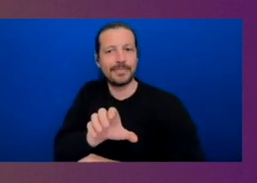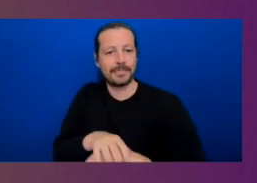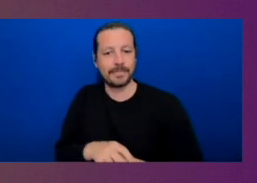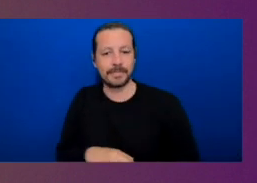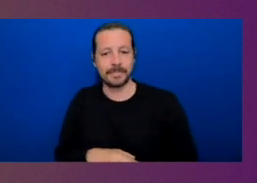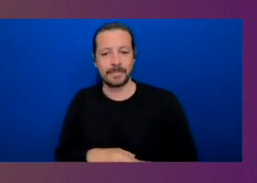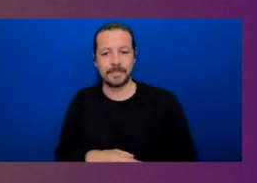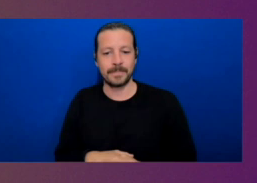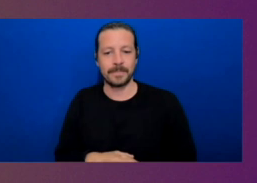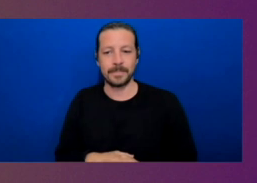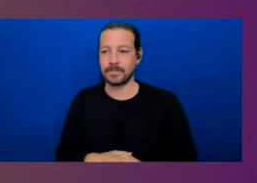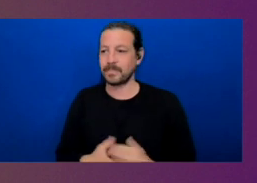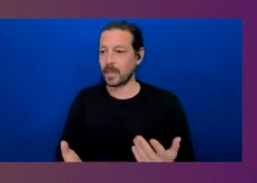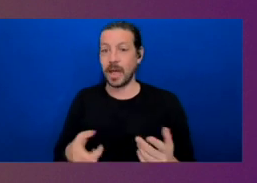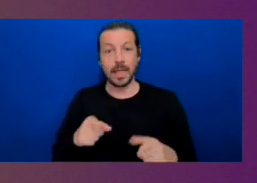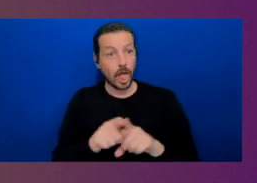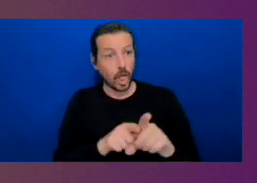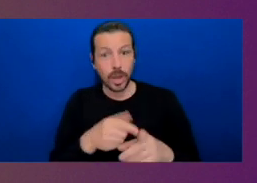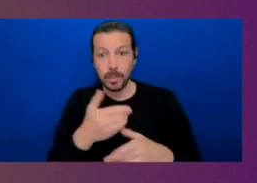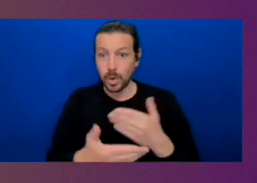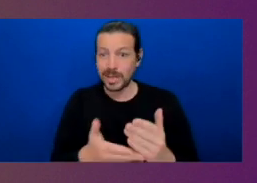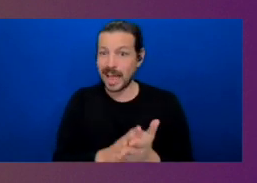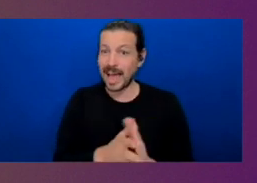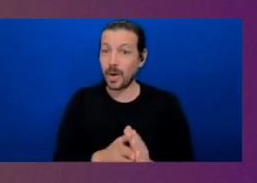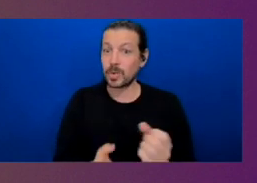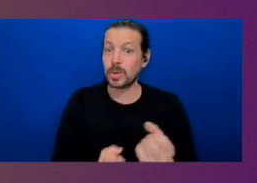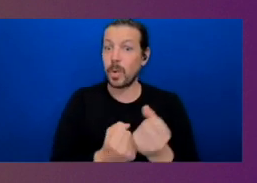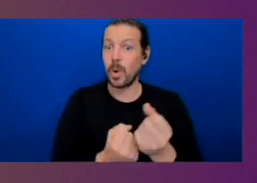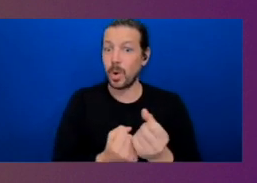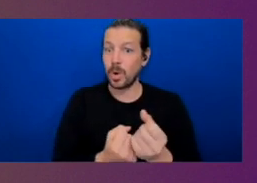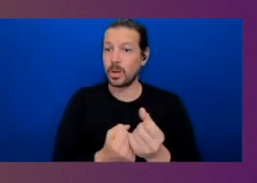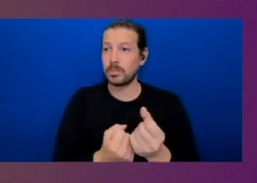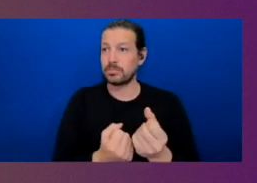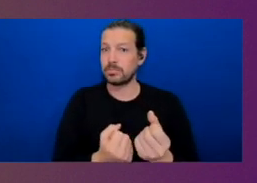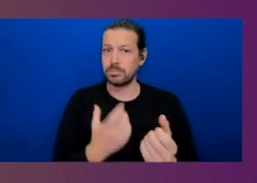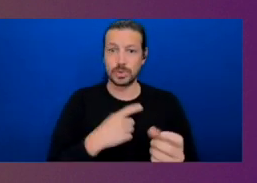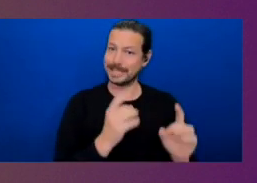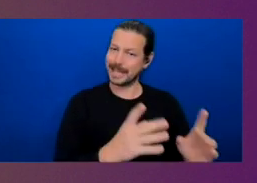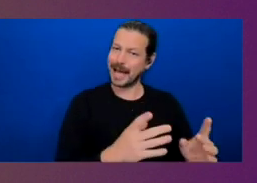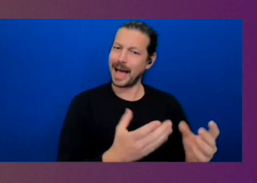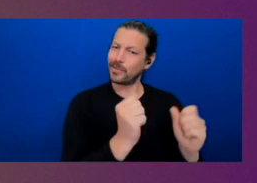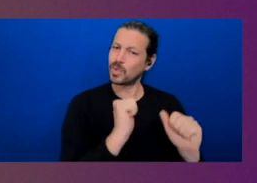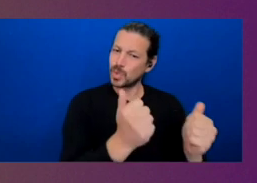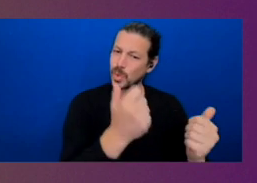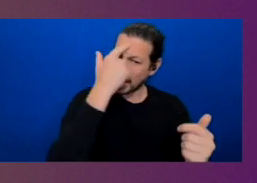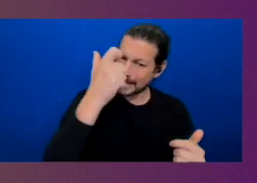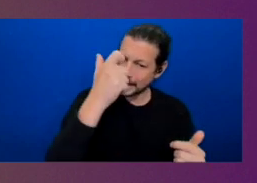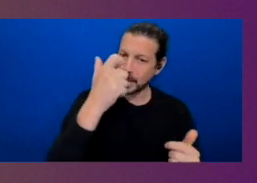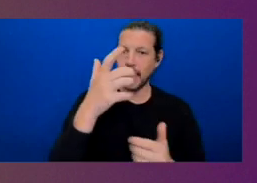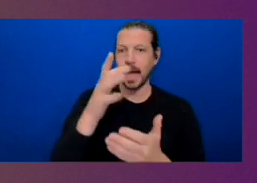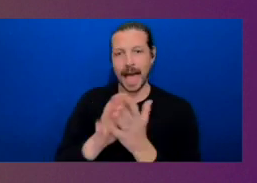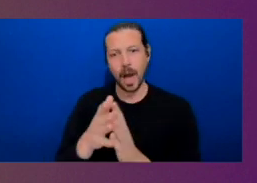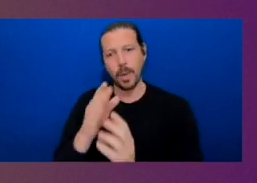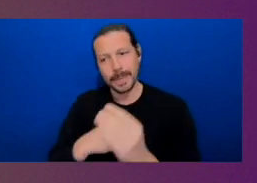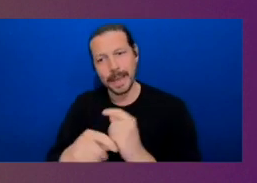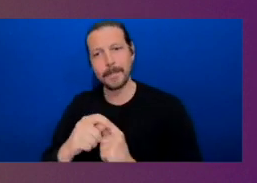can we support people through that learning process to go from I've got a great idea to actually being able to commercialize that idea and be